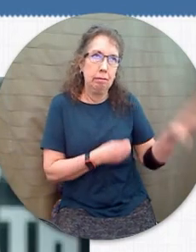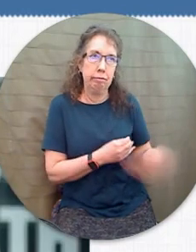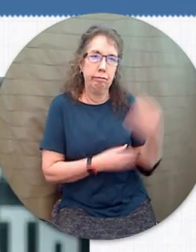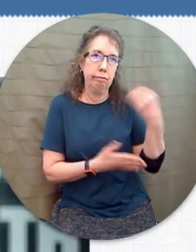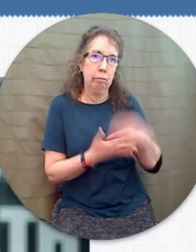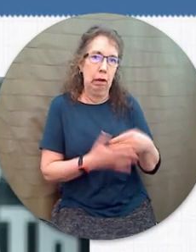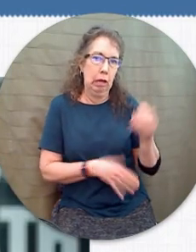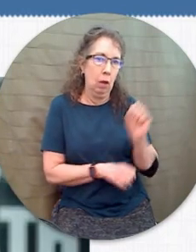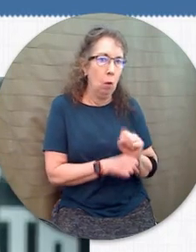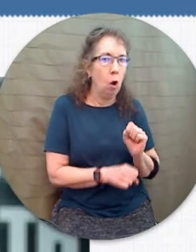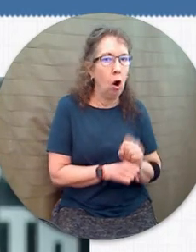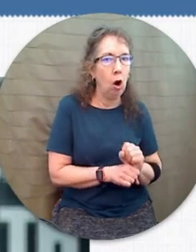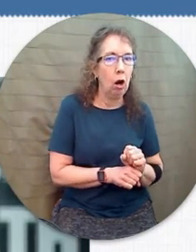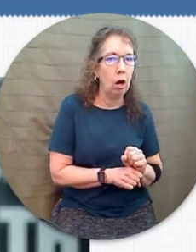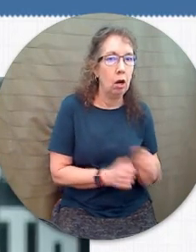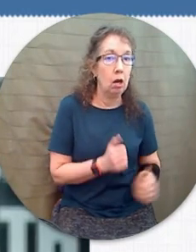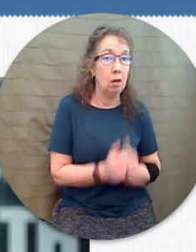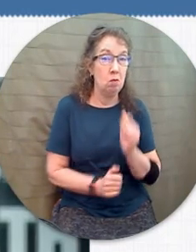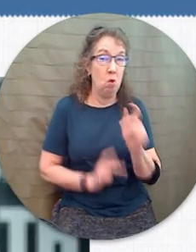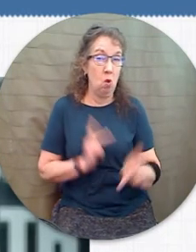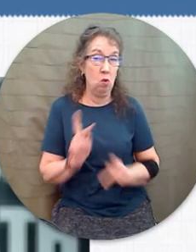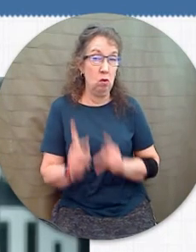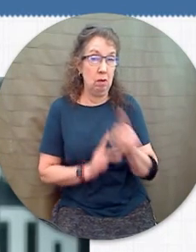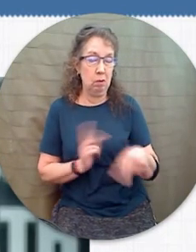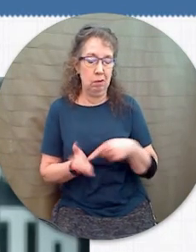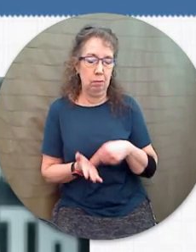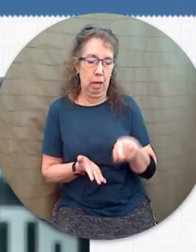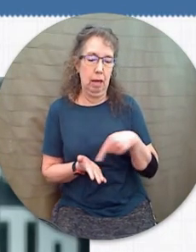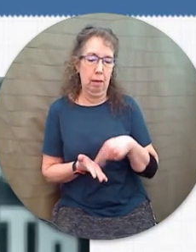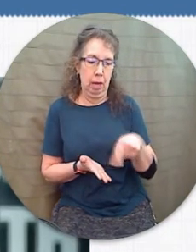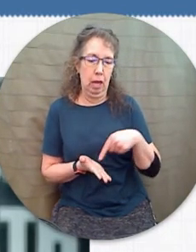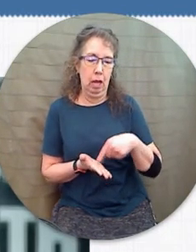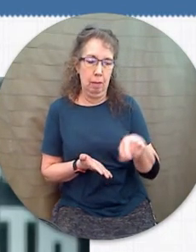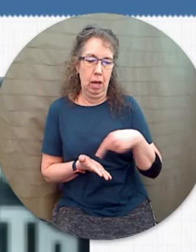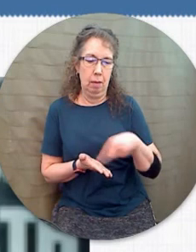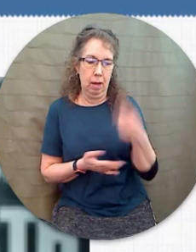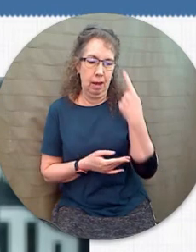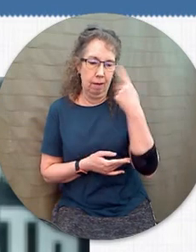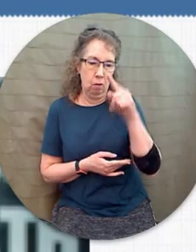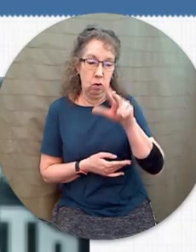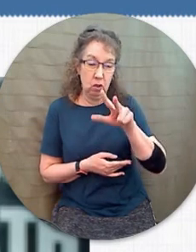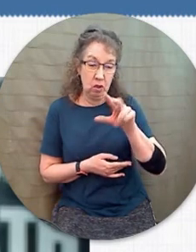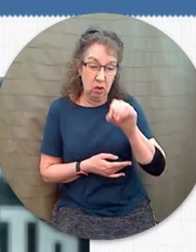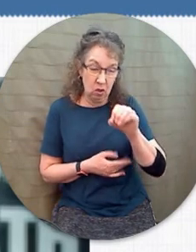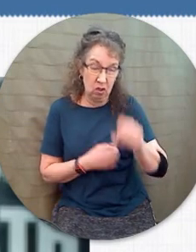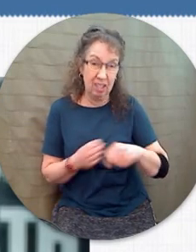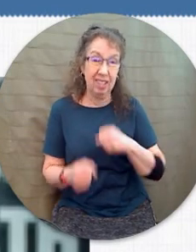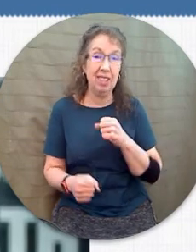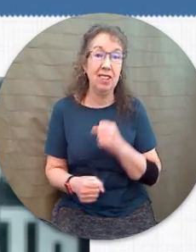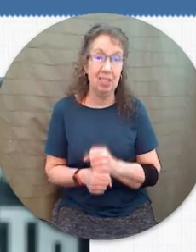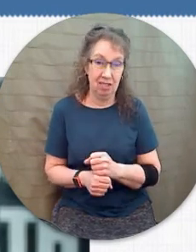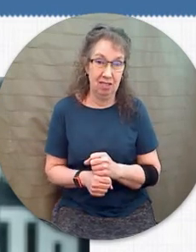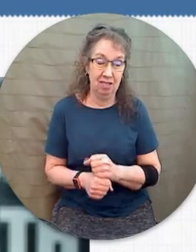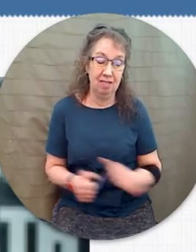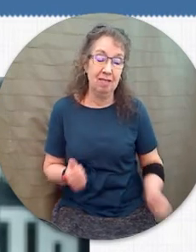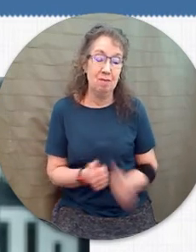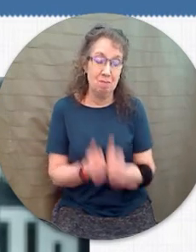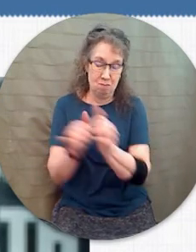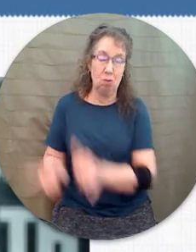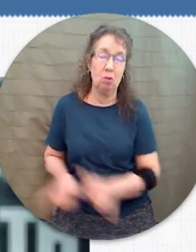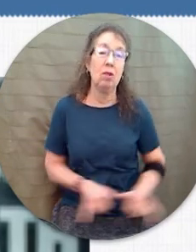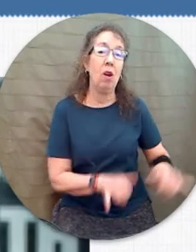but for most people, you just pay your house off over 3 decades. That's the most common type of